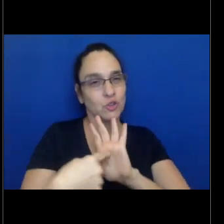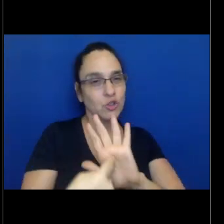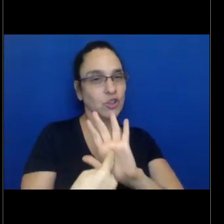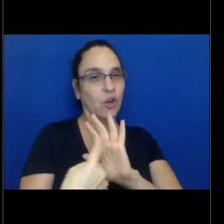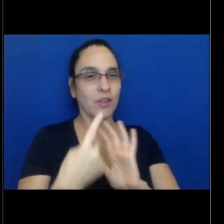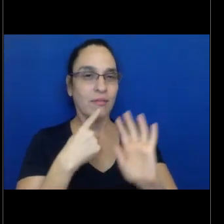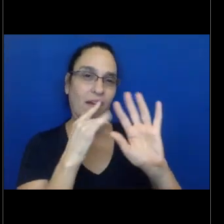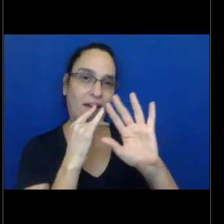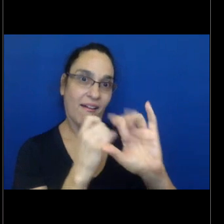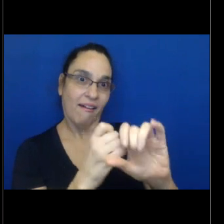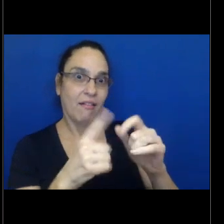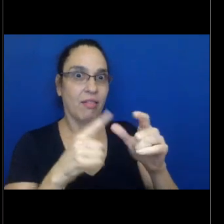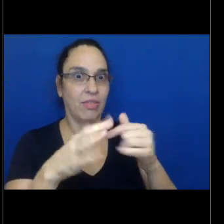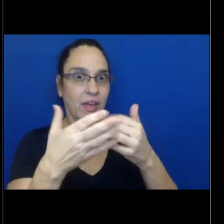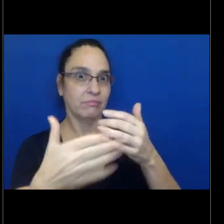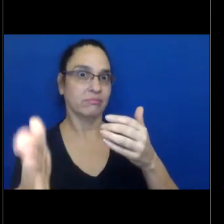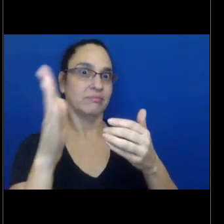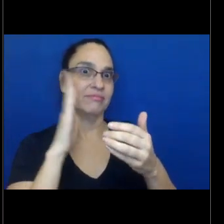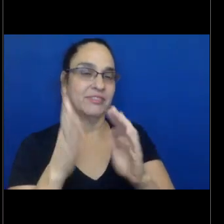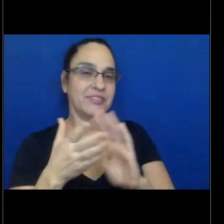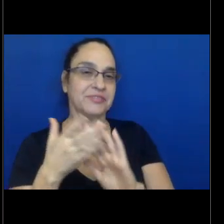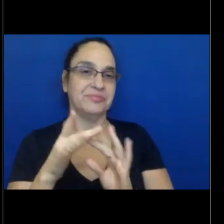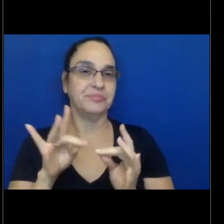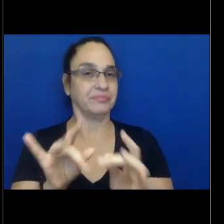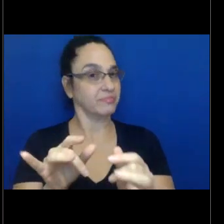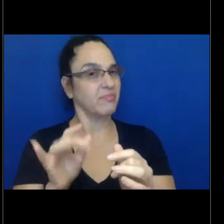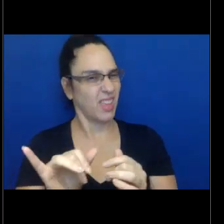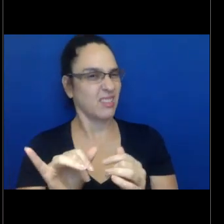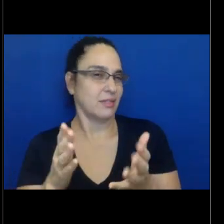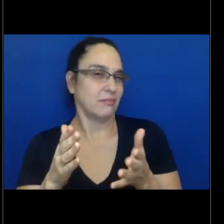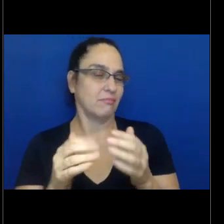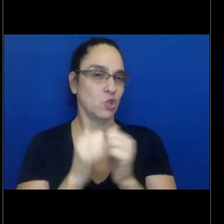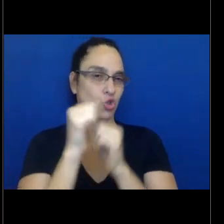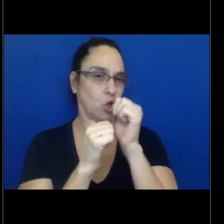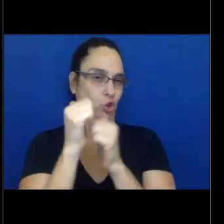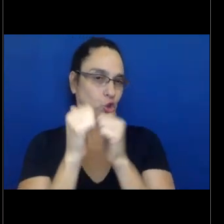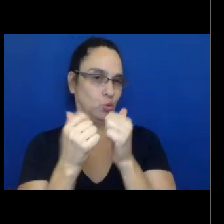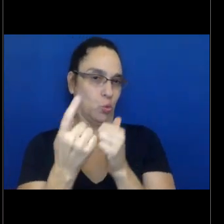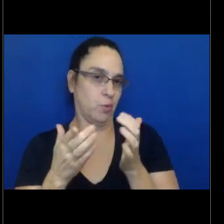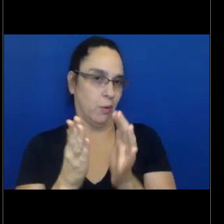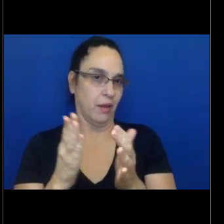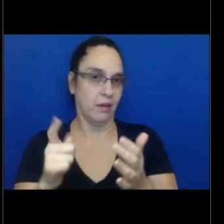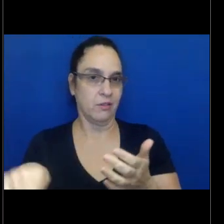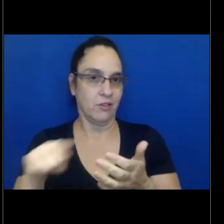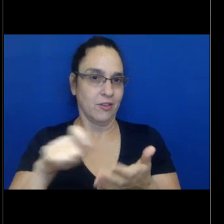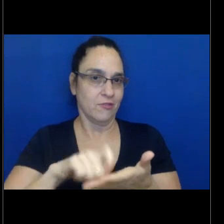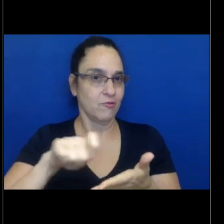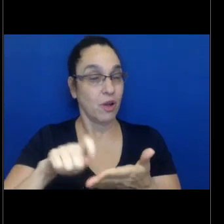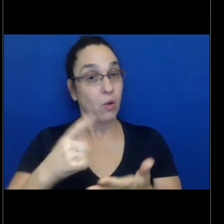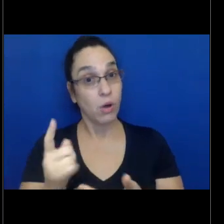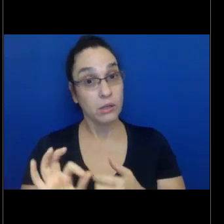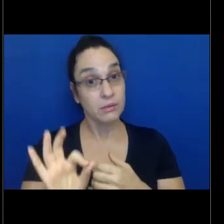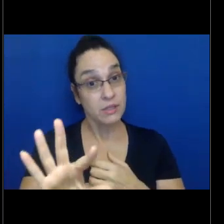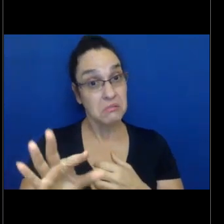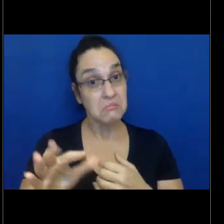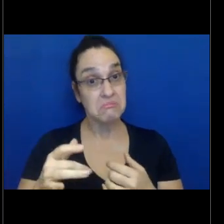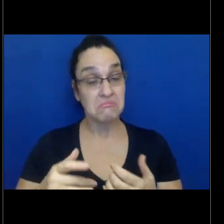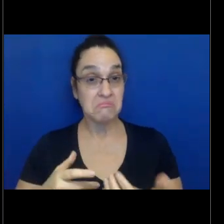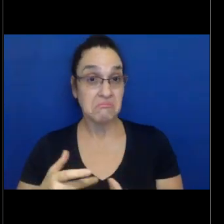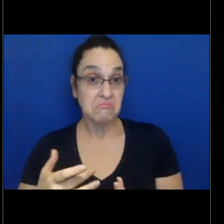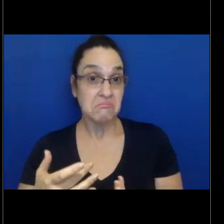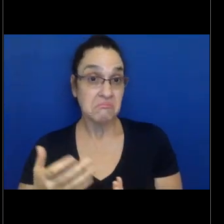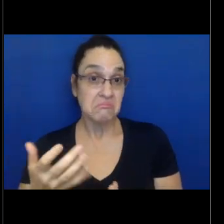follow. So that's another tip I've found particularly useful over the years.